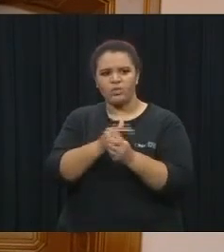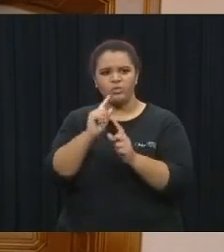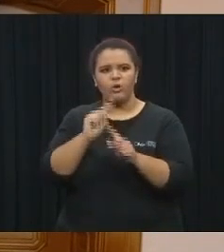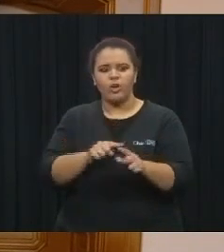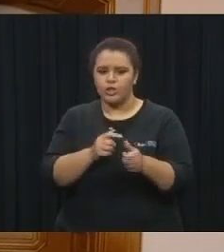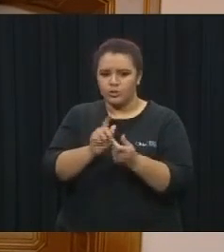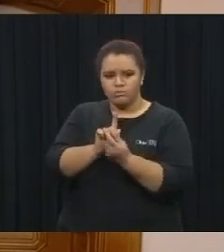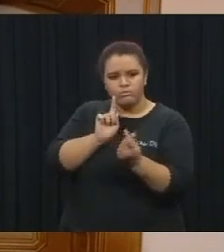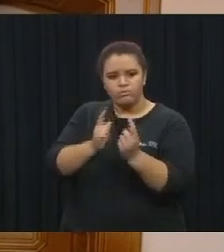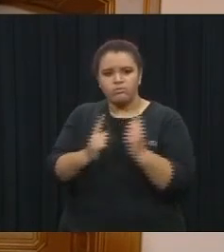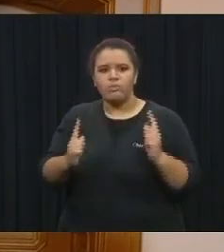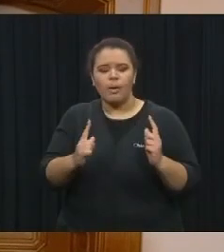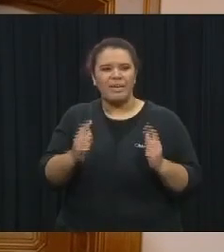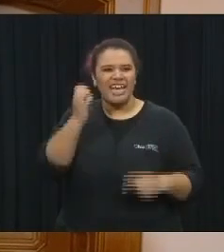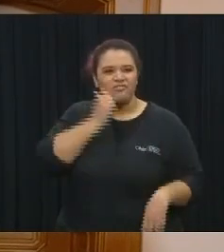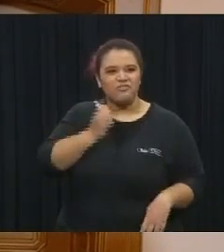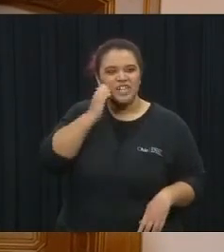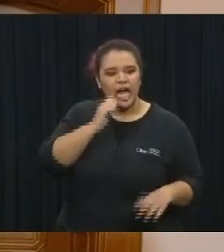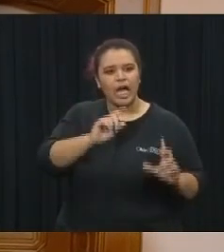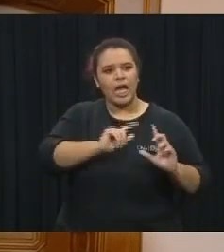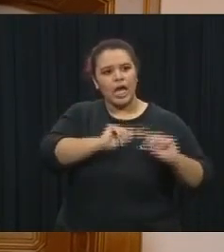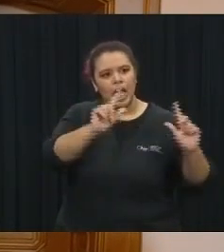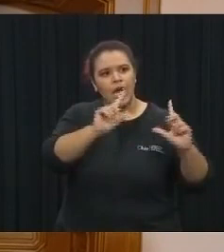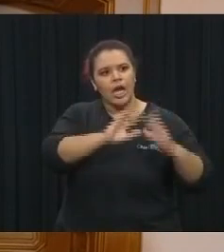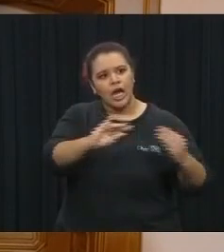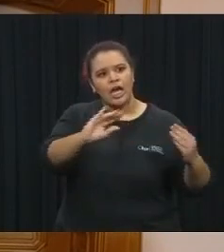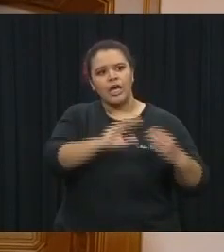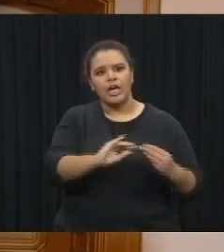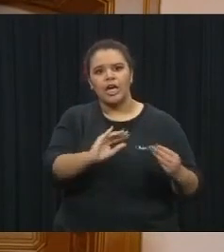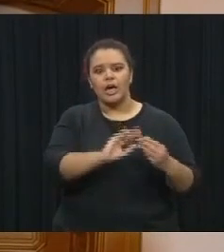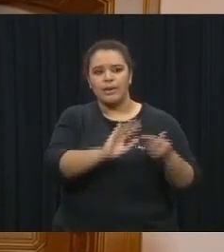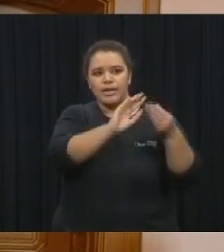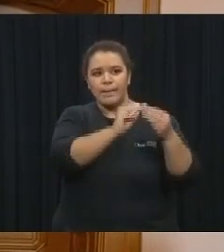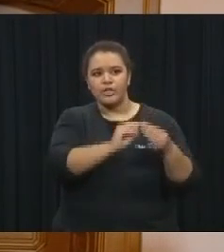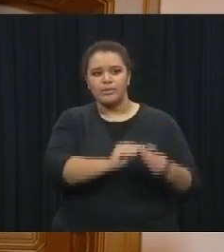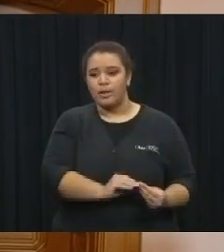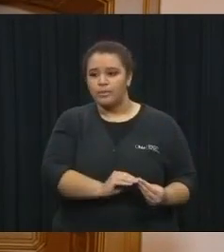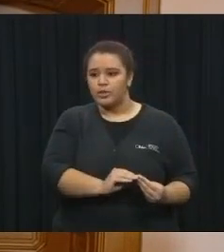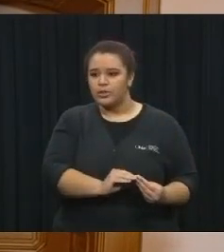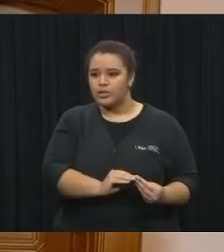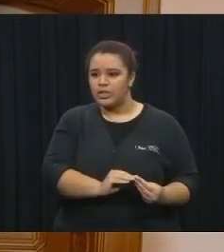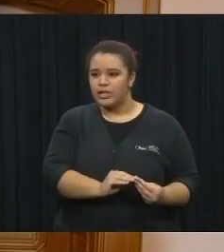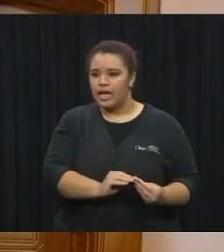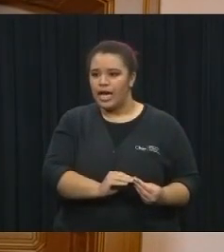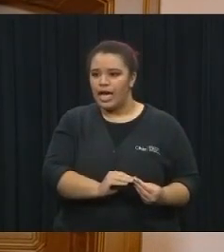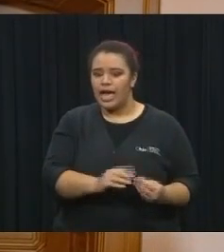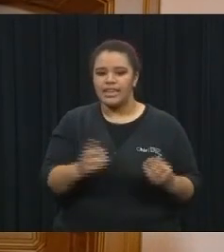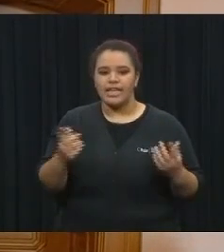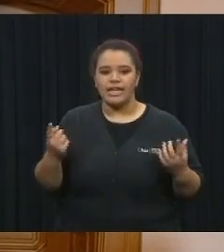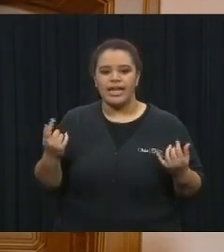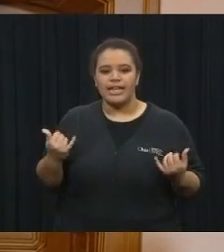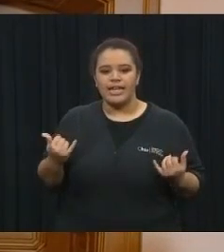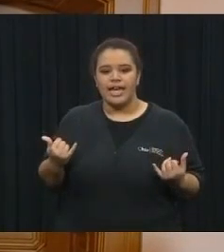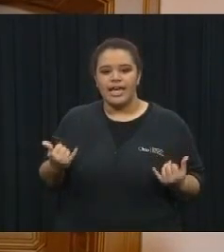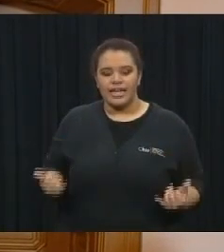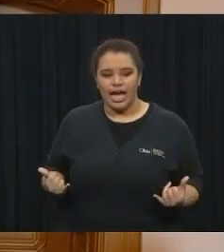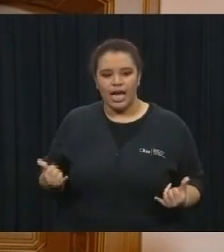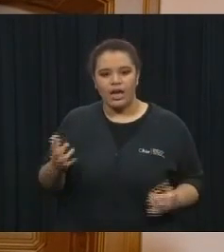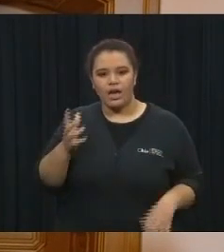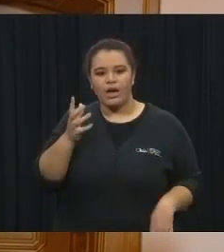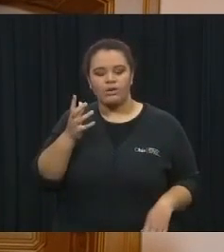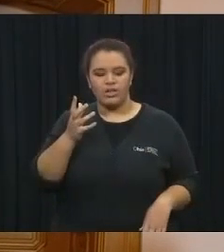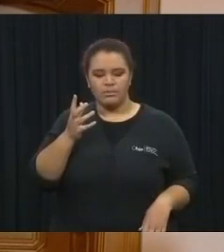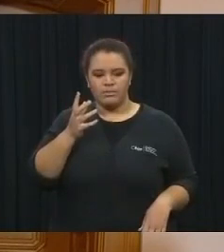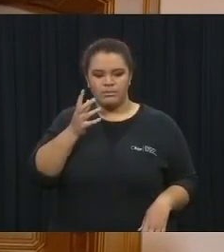number of hospitalizations. This parent looks at you and says, I'm scared that what you're not doing enough, and I'm scared my kids are going to be